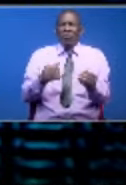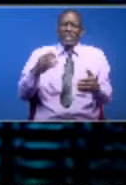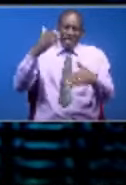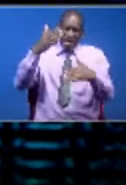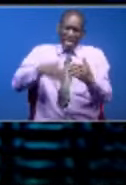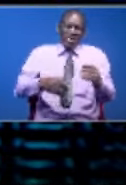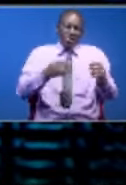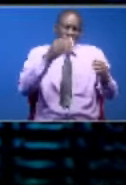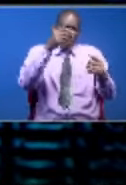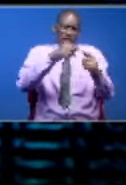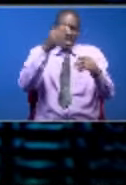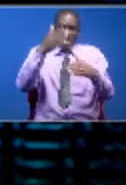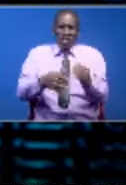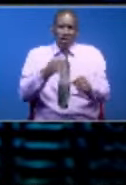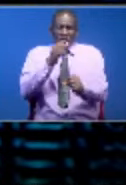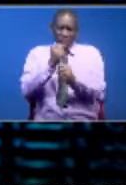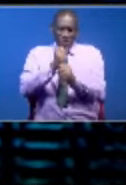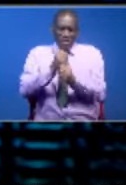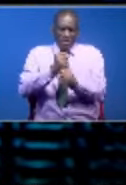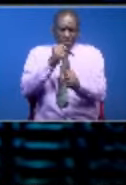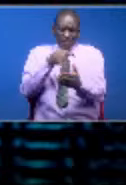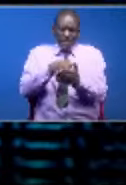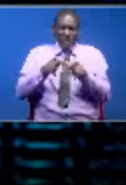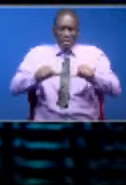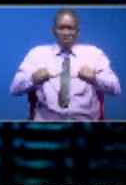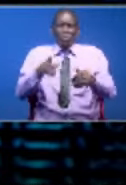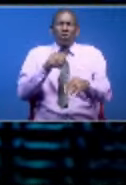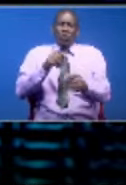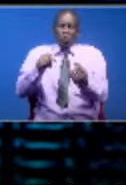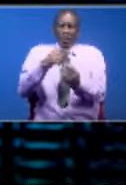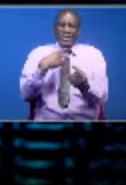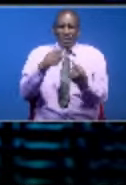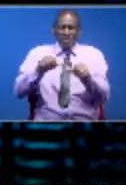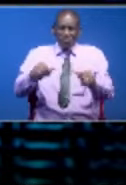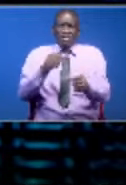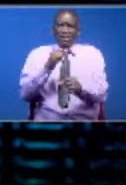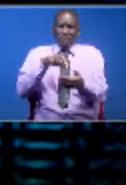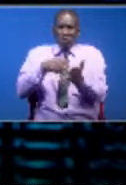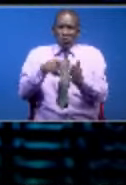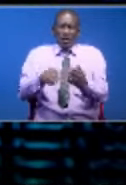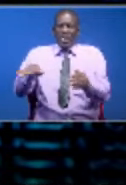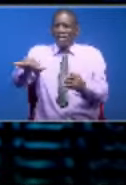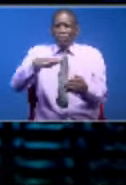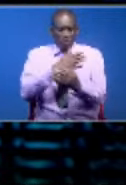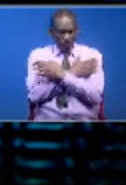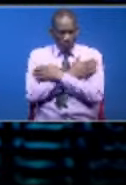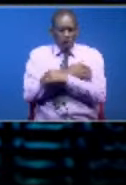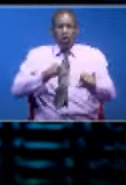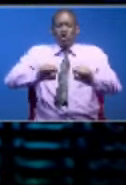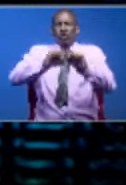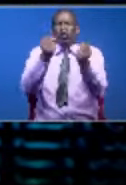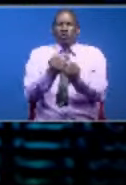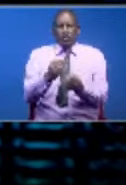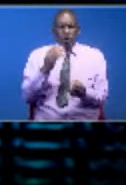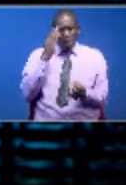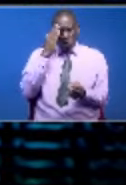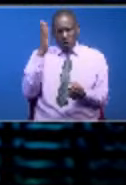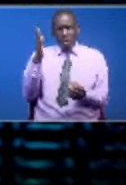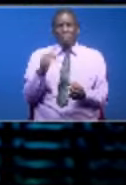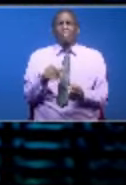end. Correct. You have to make it sustainable. And when you say sustainable, what does it mean? Environmentally friendly, socially conscious or socially